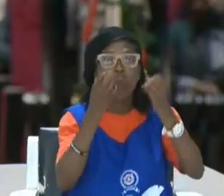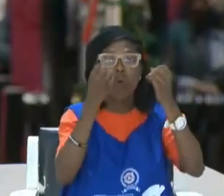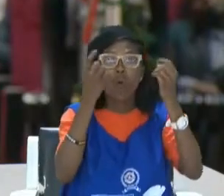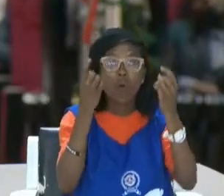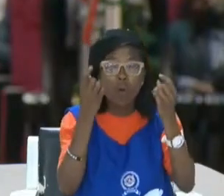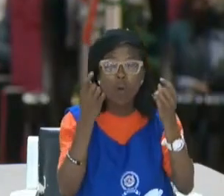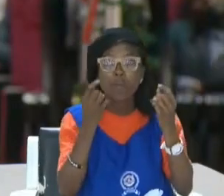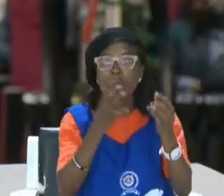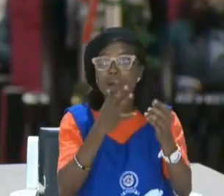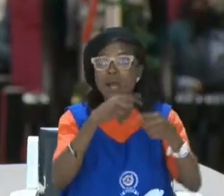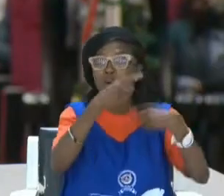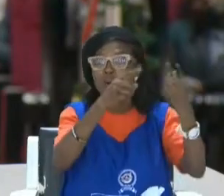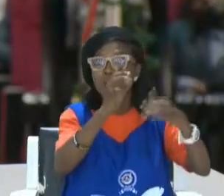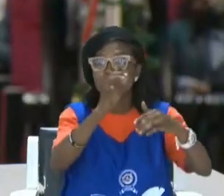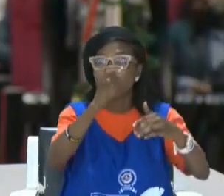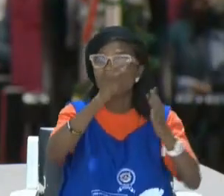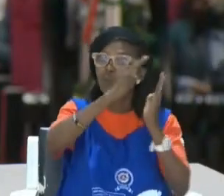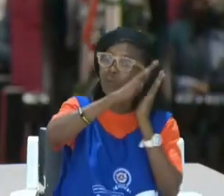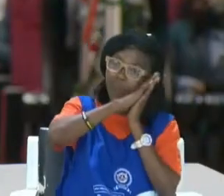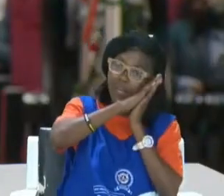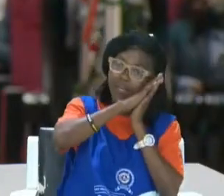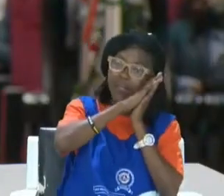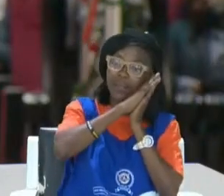and went to bed a master.